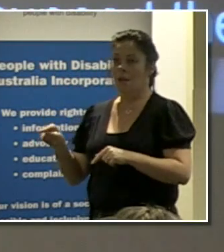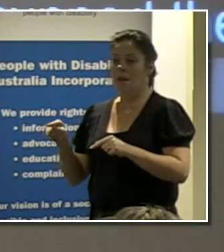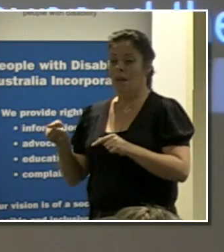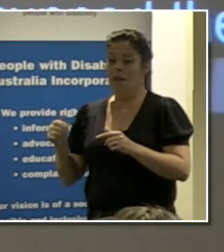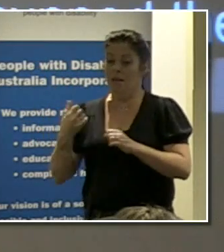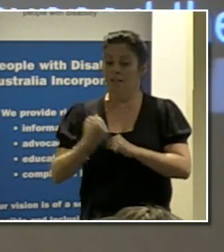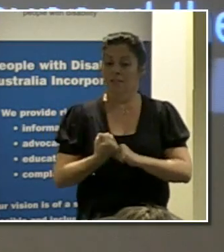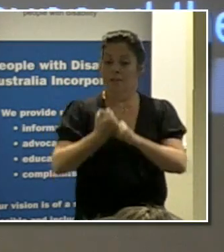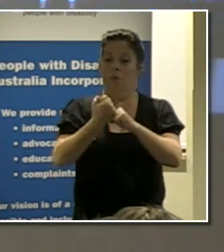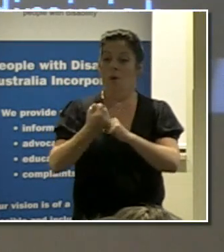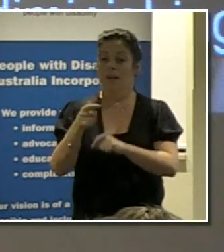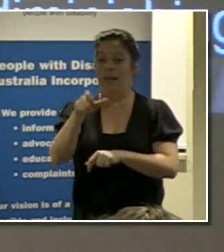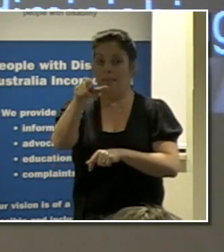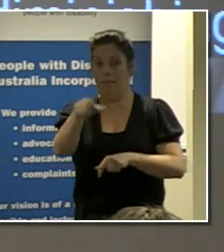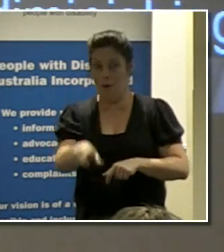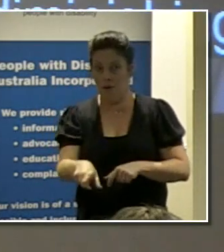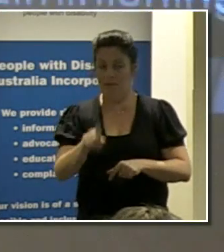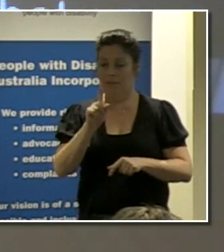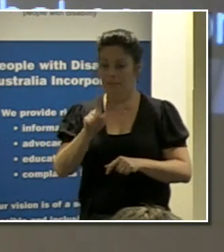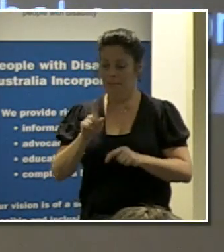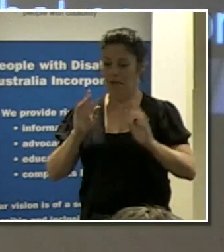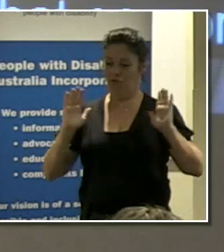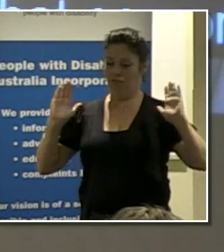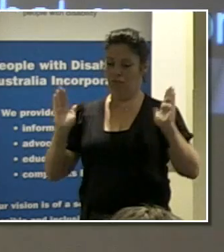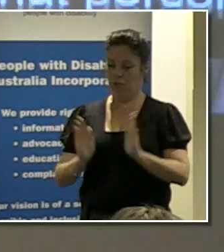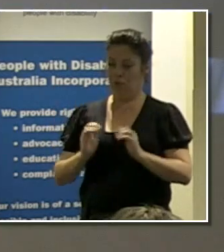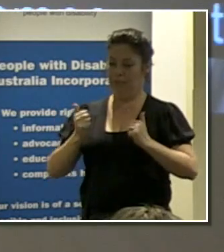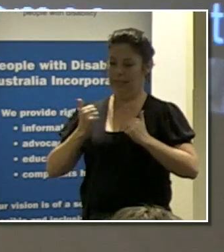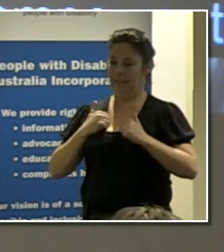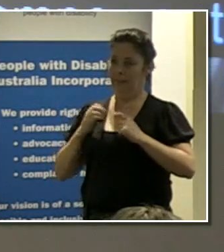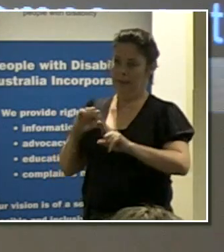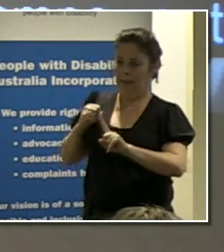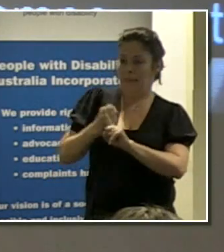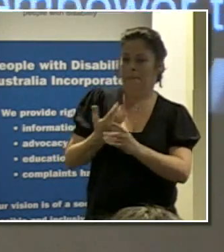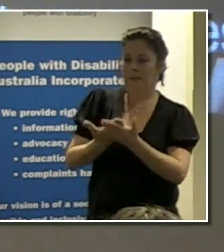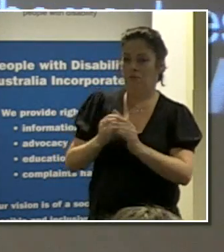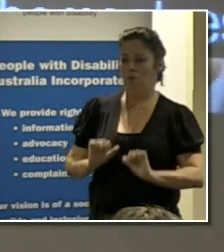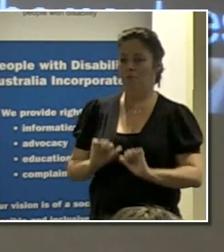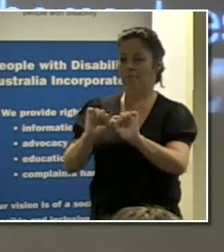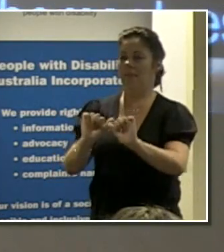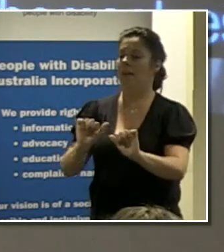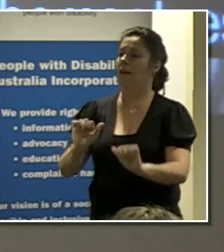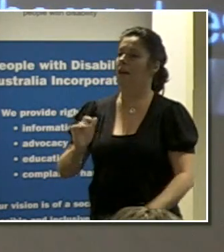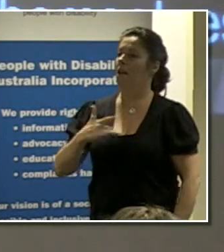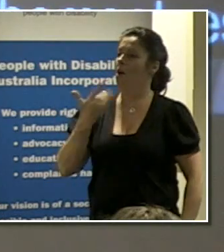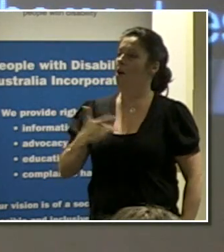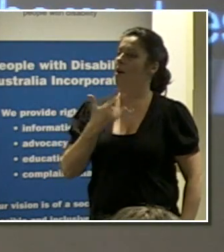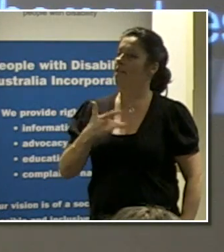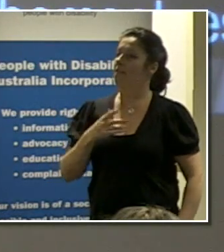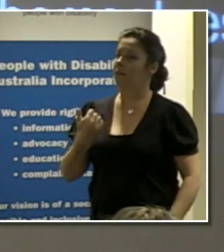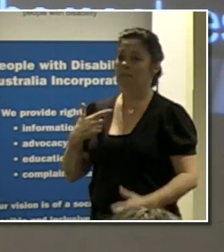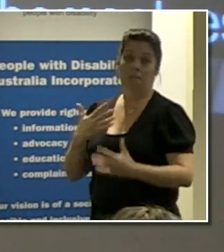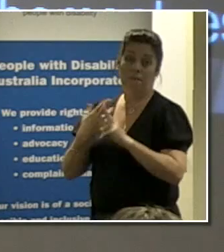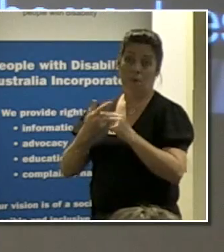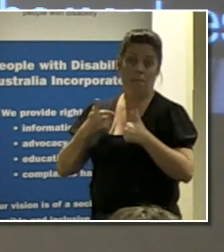involvement in that person's life as they empower them to do more for themselves. And they're my pin-up provider at the moment, because